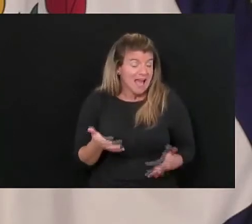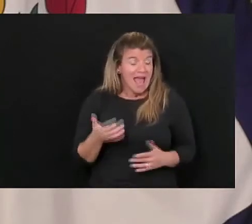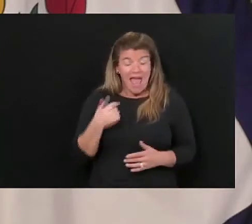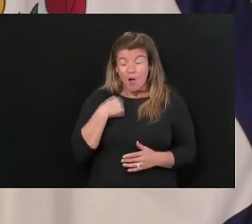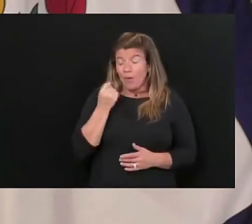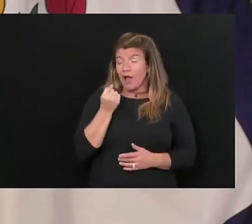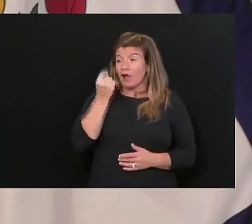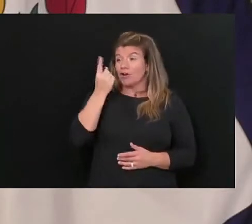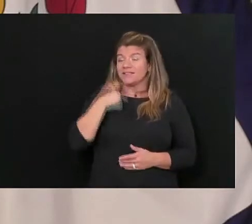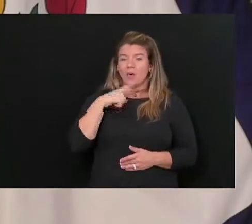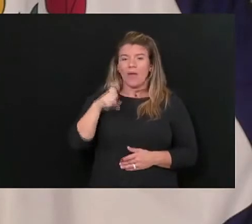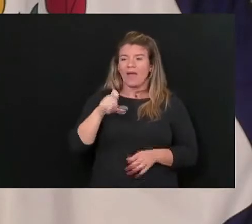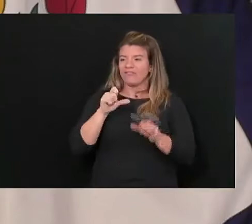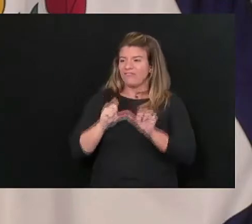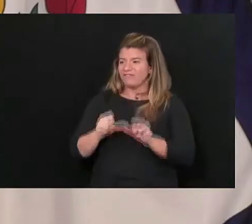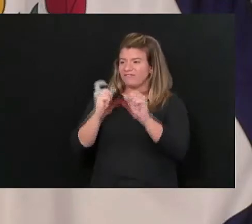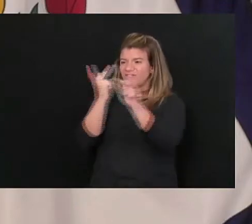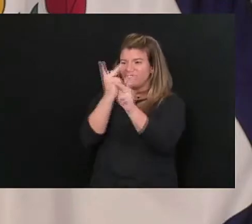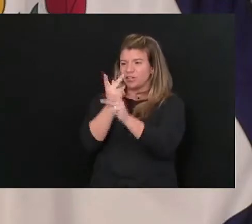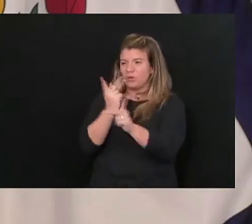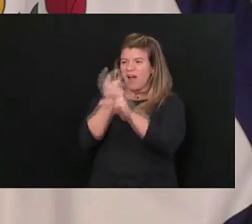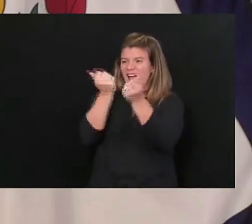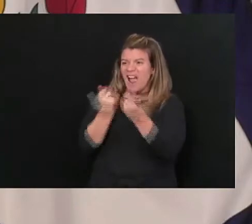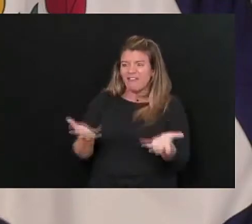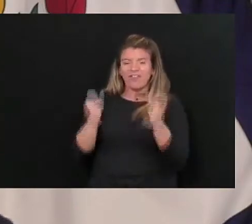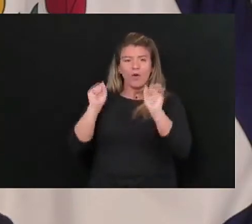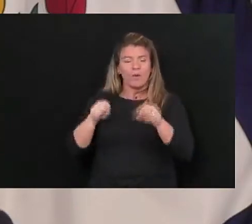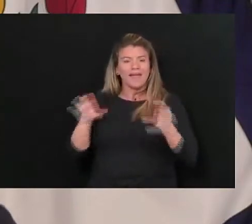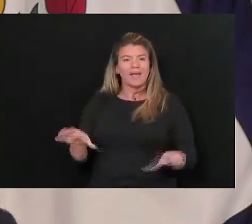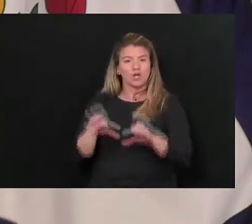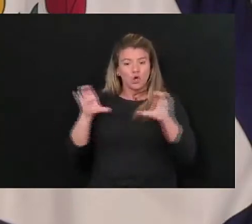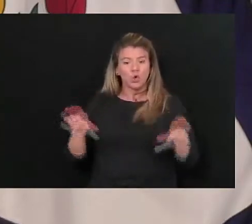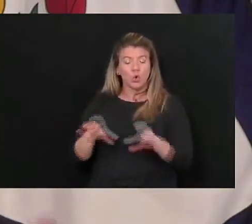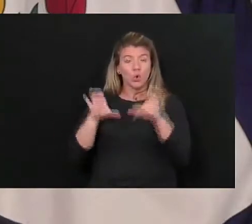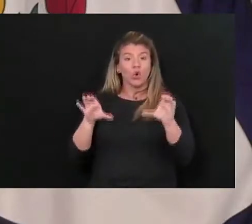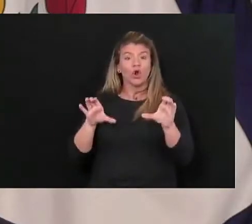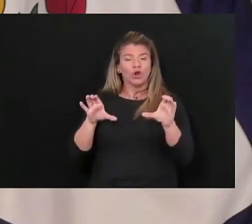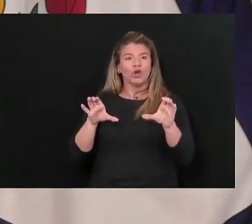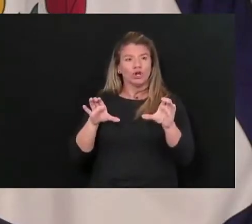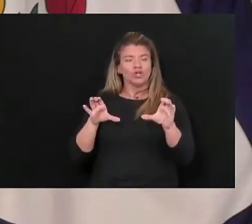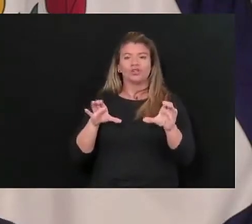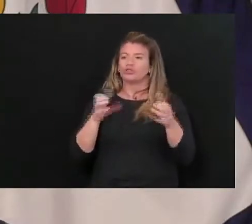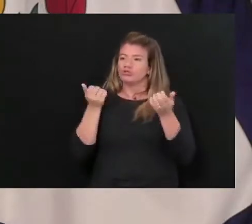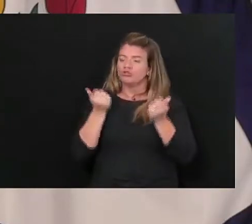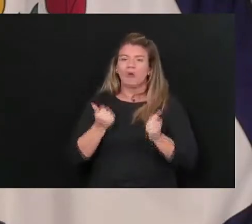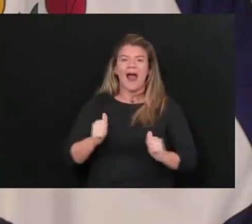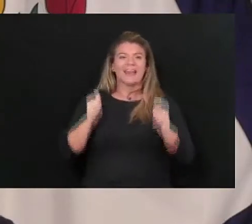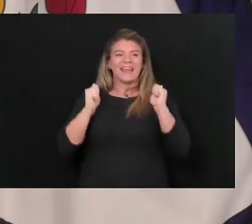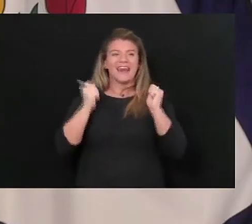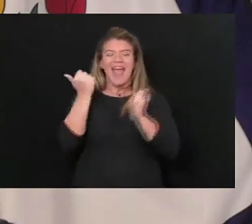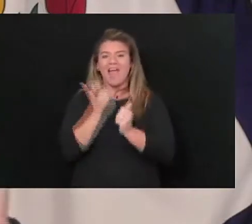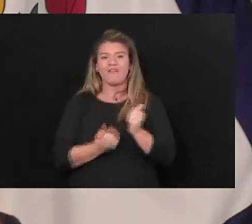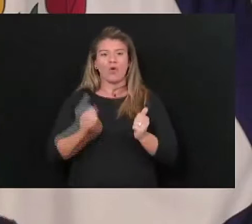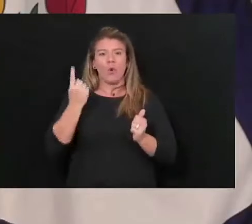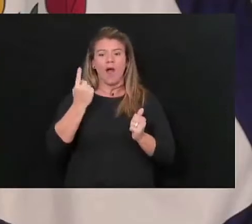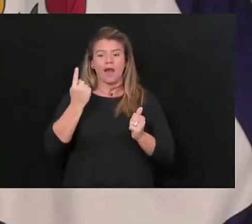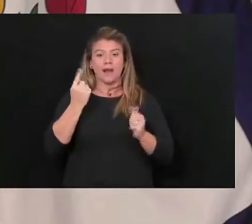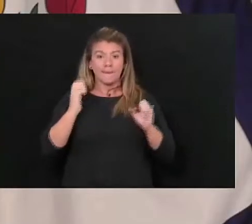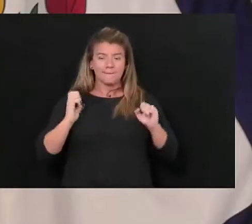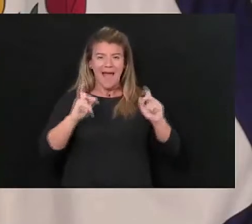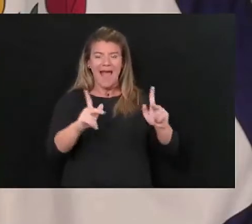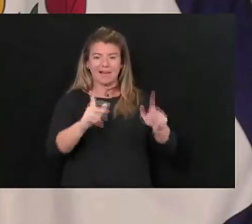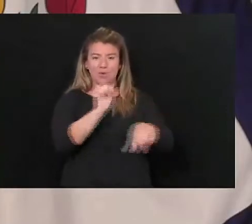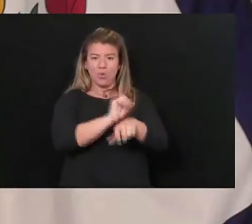to flip rocks and do any and everything we can to get everybody on this boat that is going north